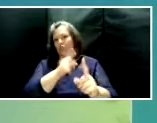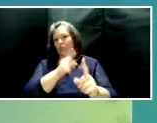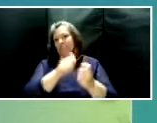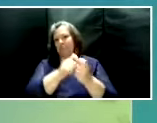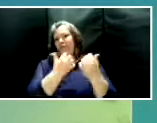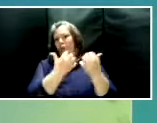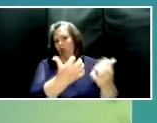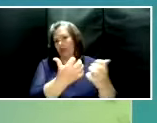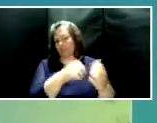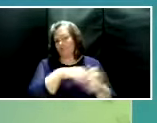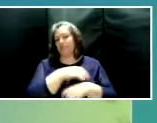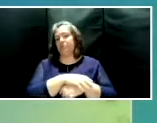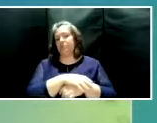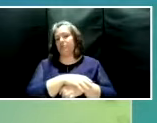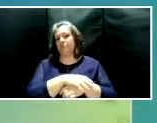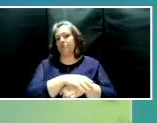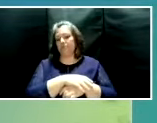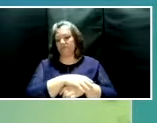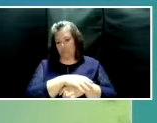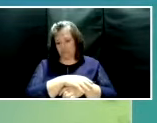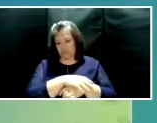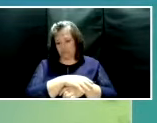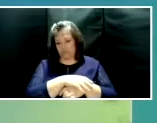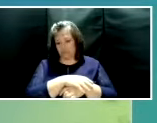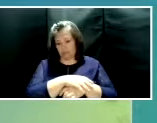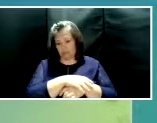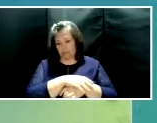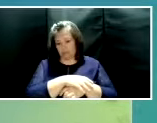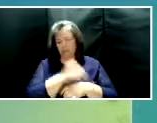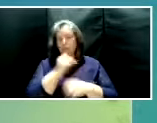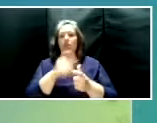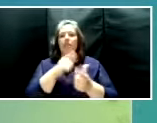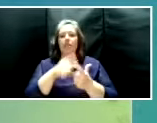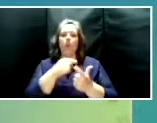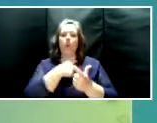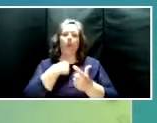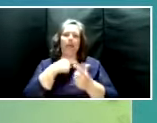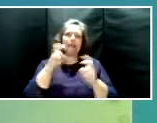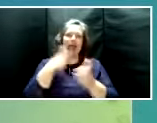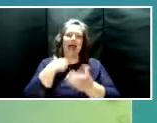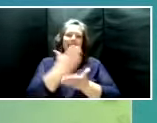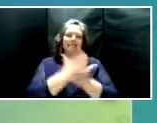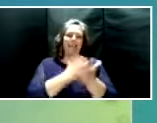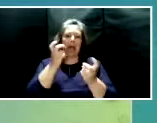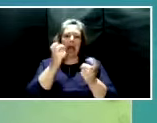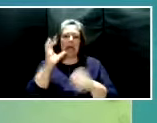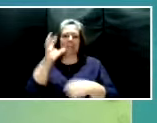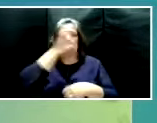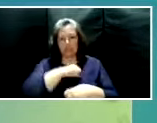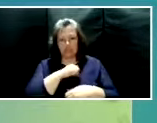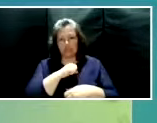audiences. And so with that, we bring a somewhat of an assumption, a degree of assumption of